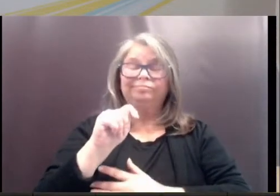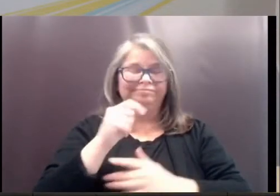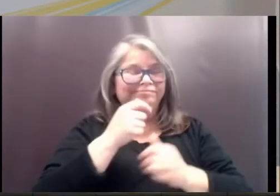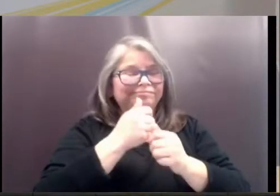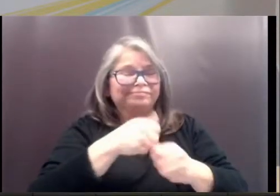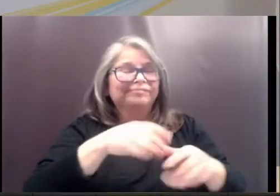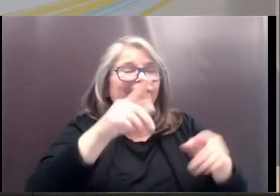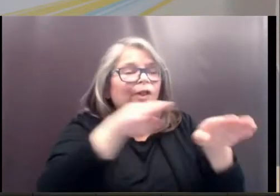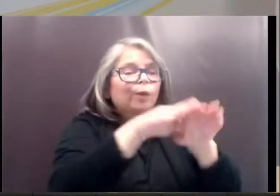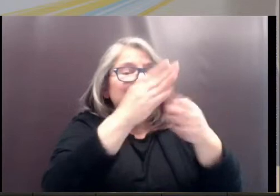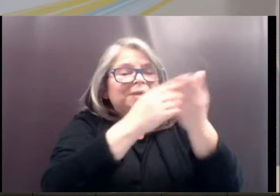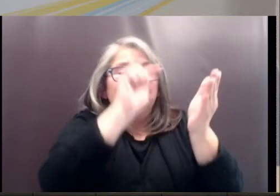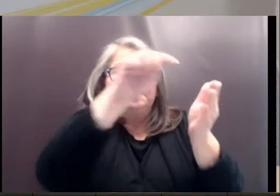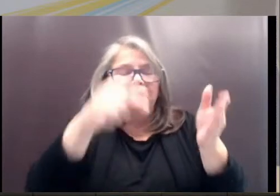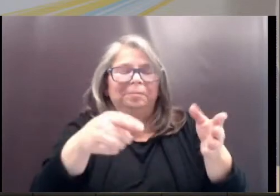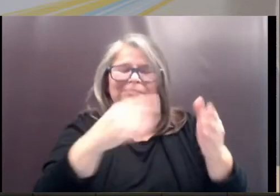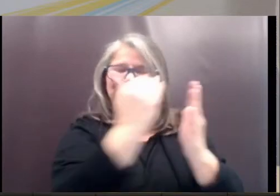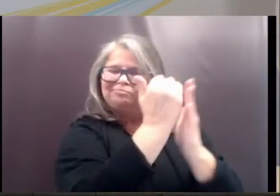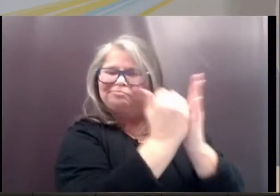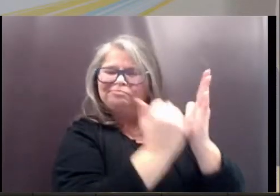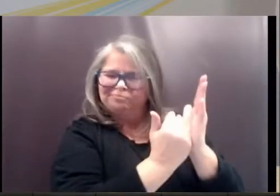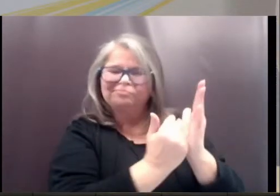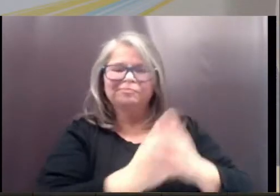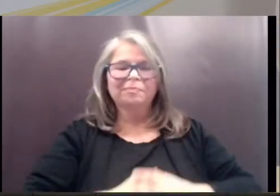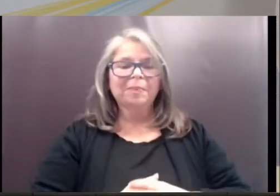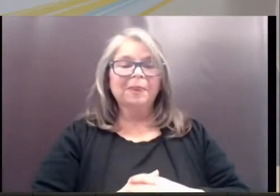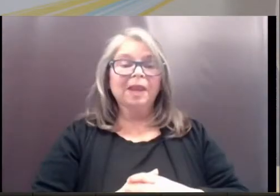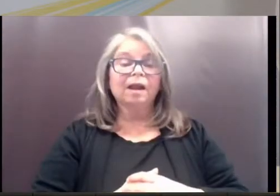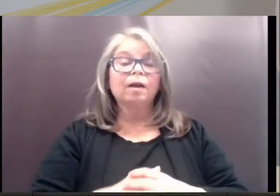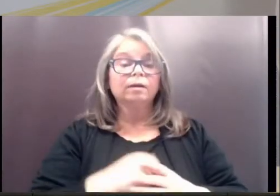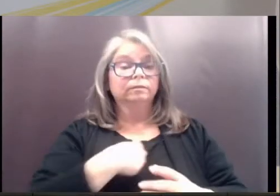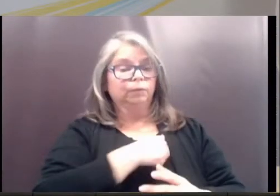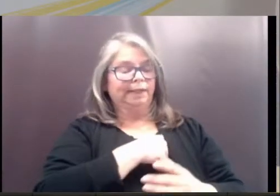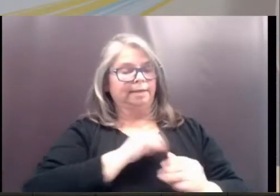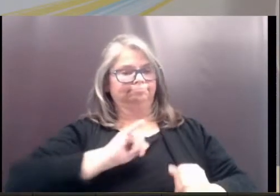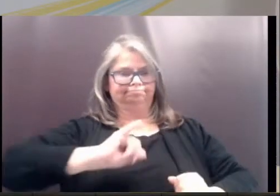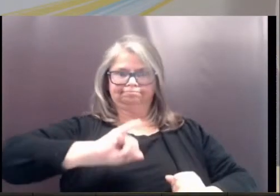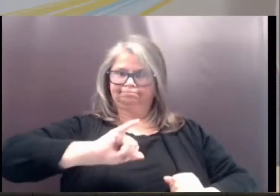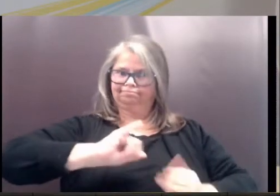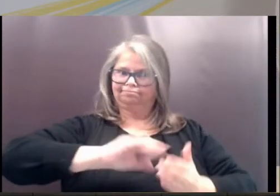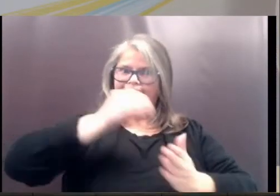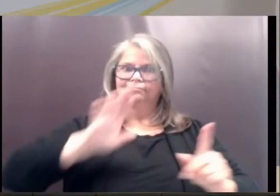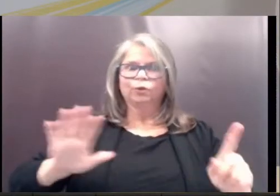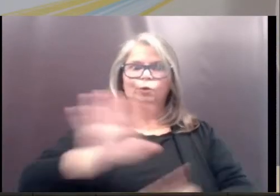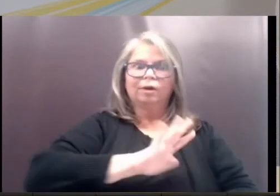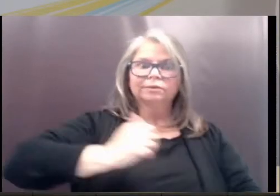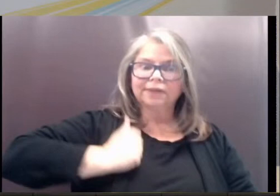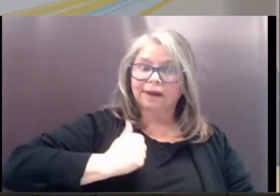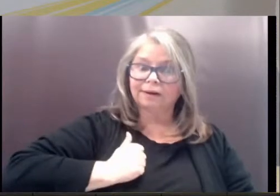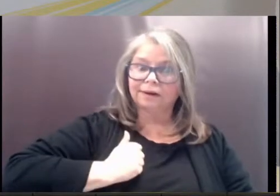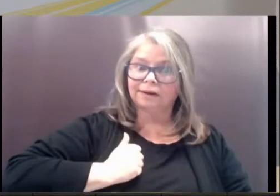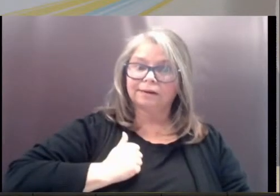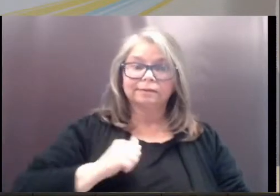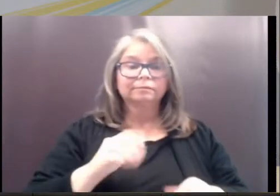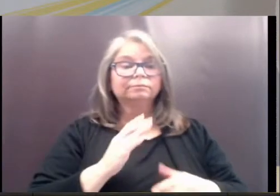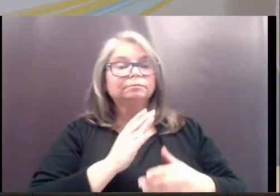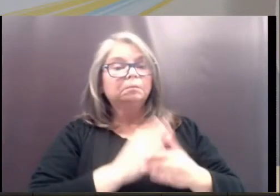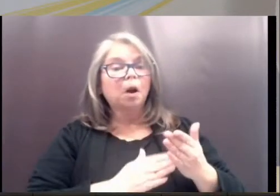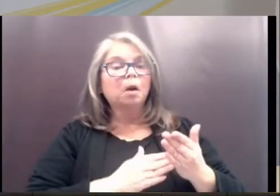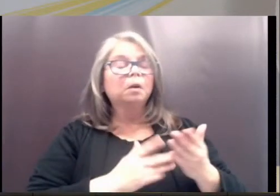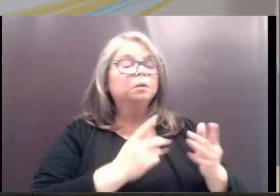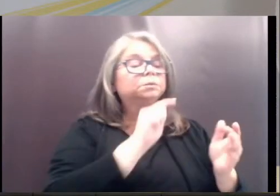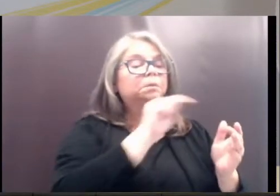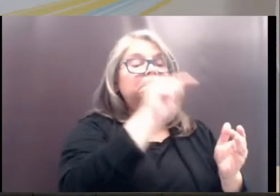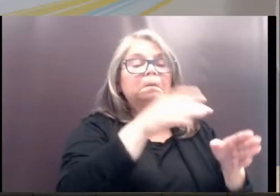PEI. We have learned from other jurisdictions that incremental or partial measures do not have the same impact in containing this